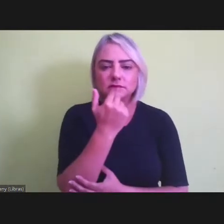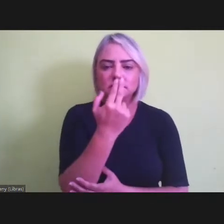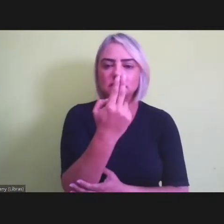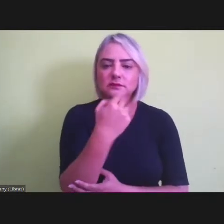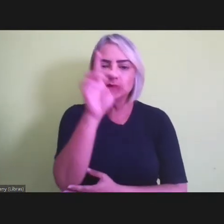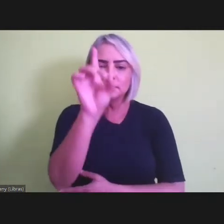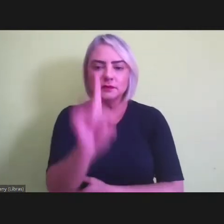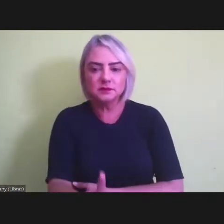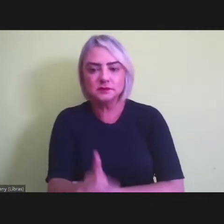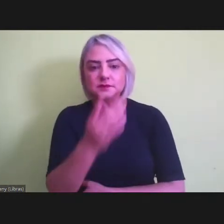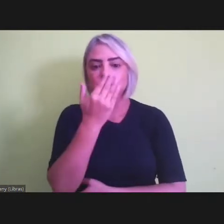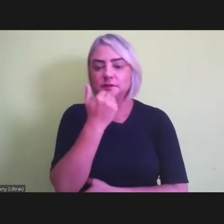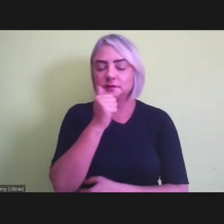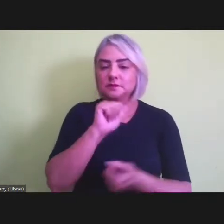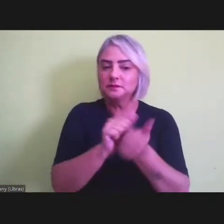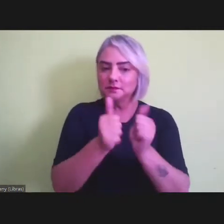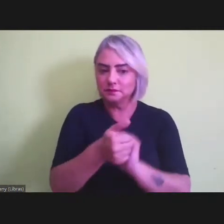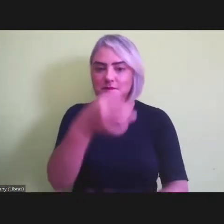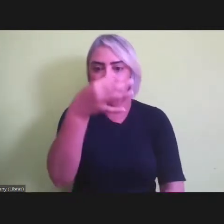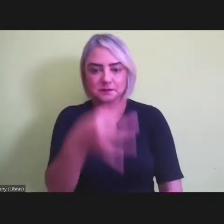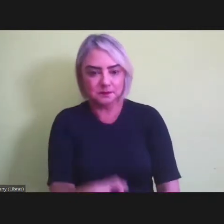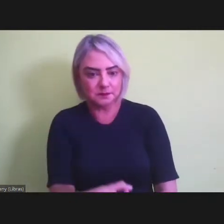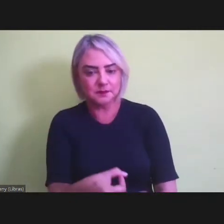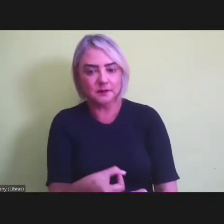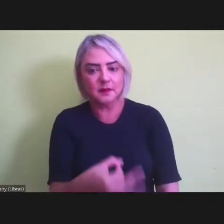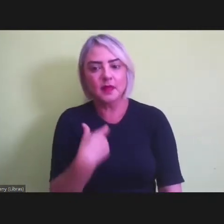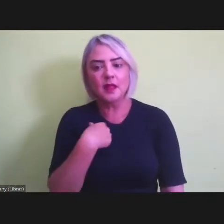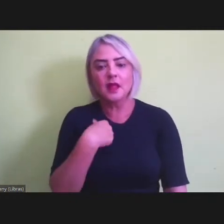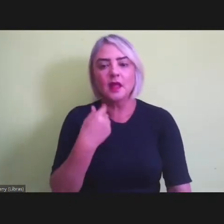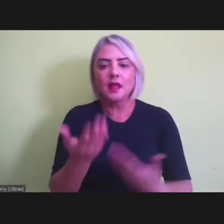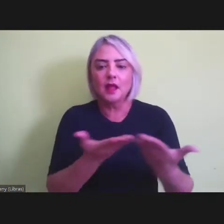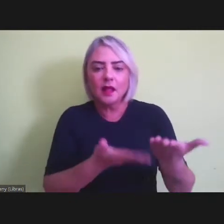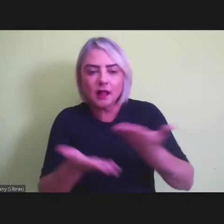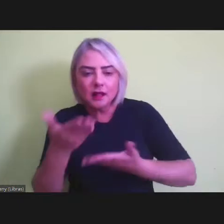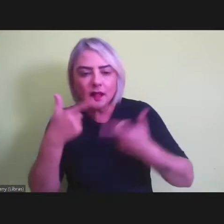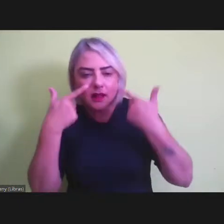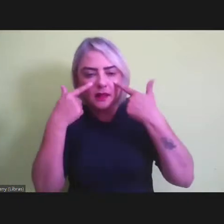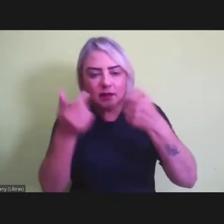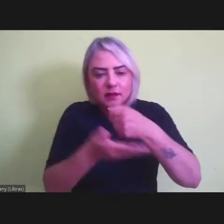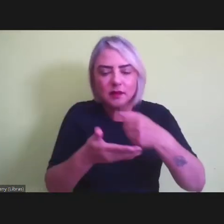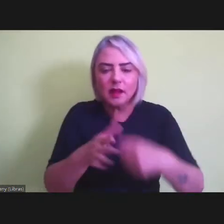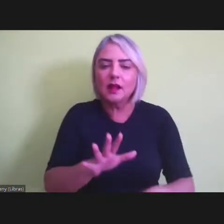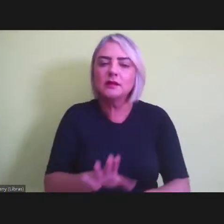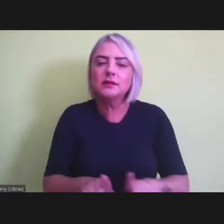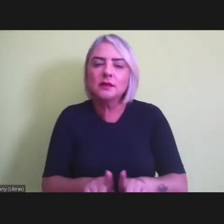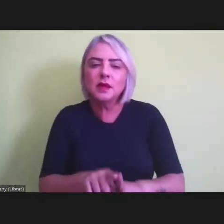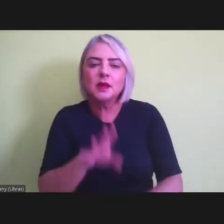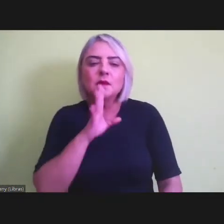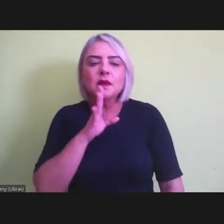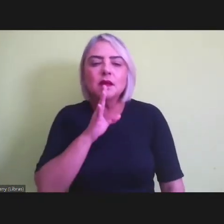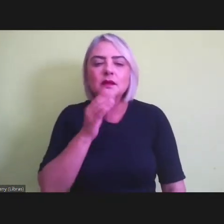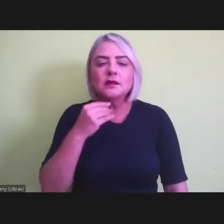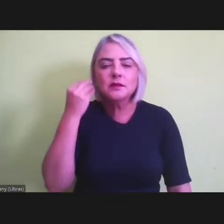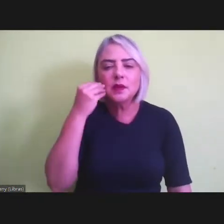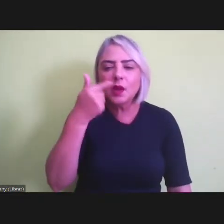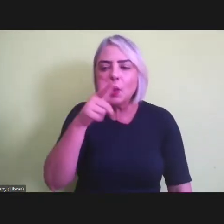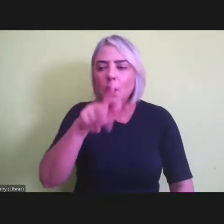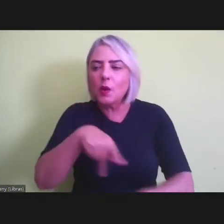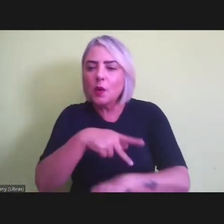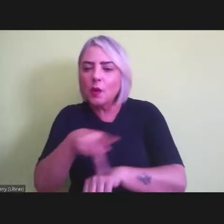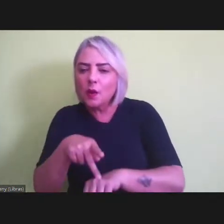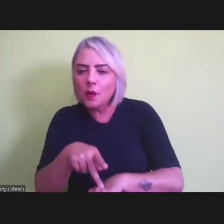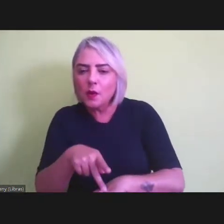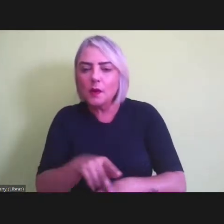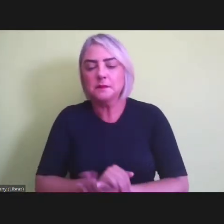health, nutritional and food safety, the human right to an adequate nutrition. We also had the experiences from